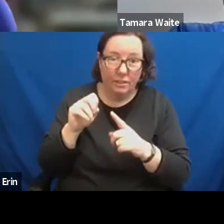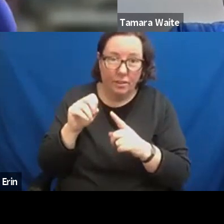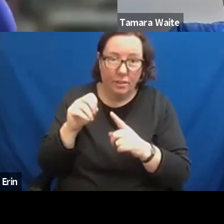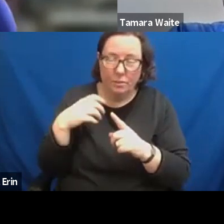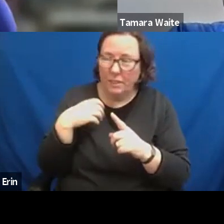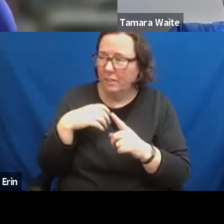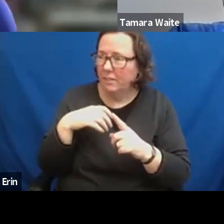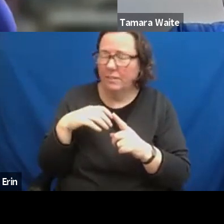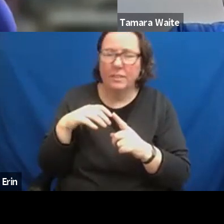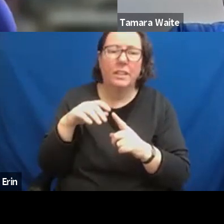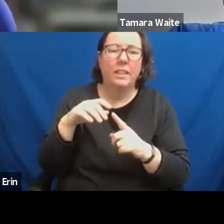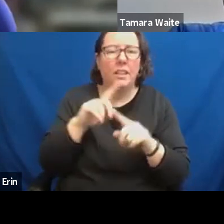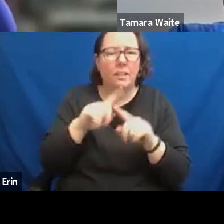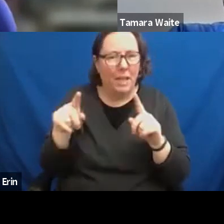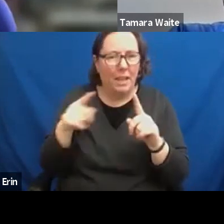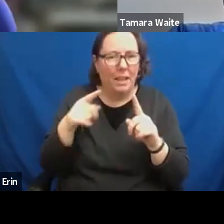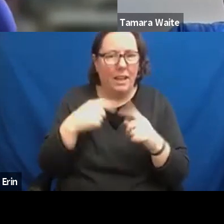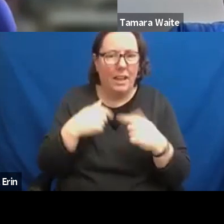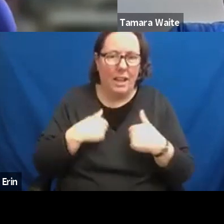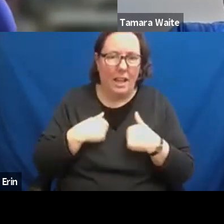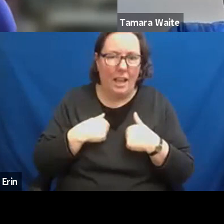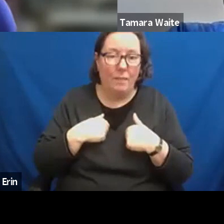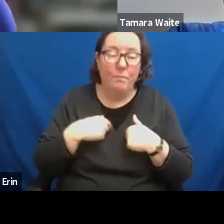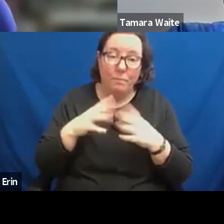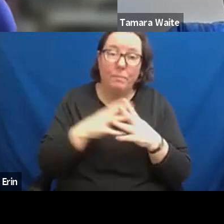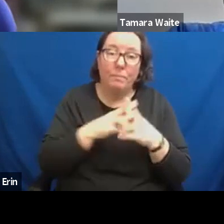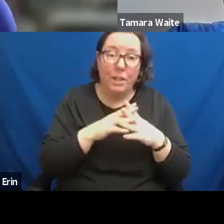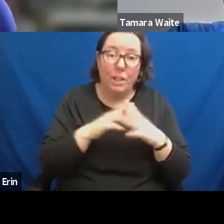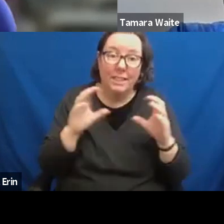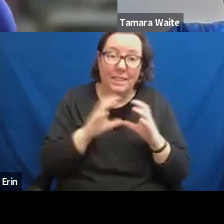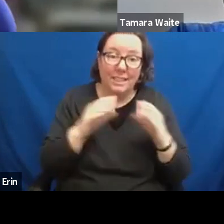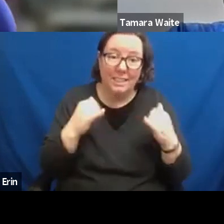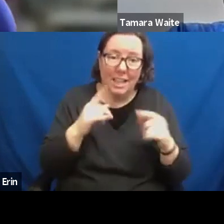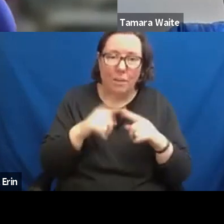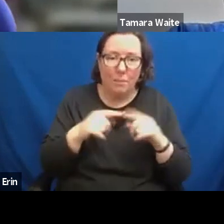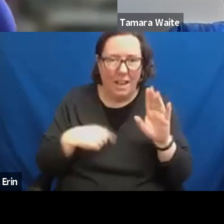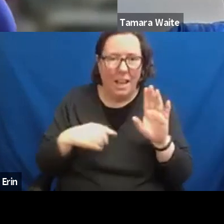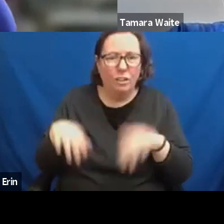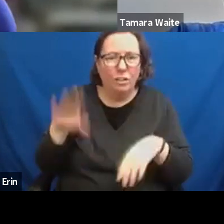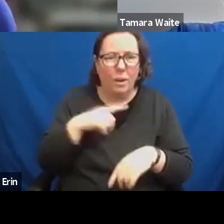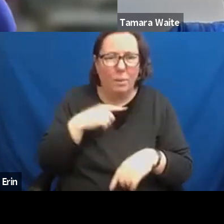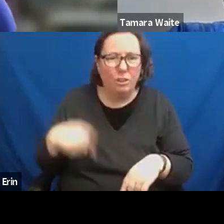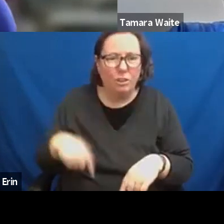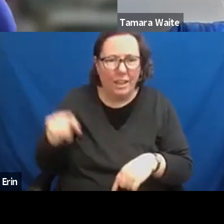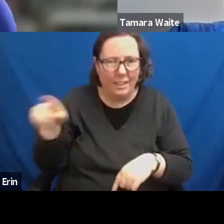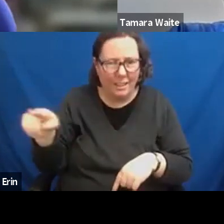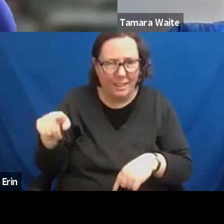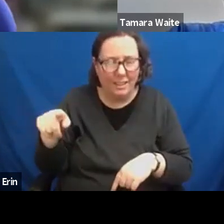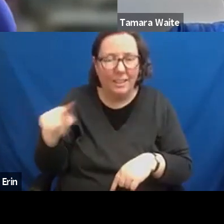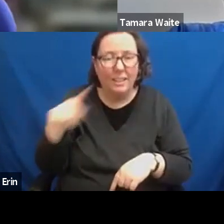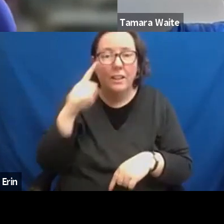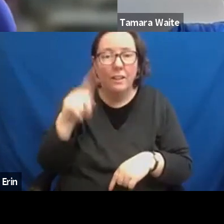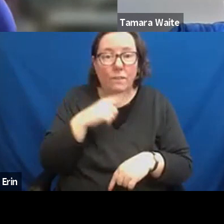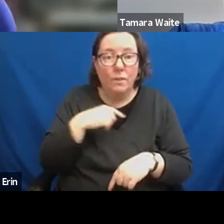and I'm an American citizen now, but I grew up in China. Actually, in China, for the college students, there